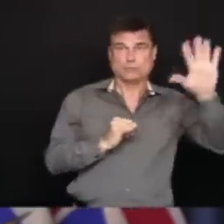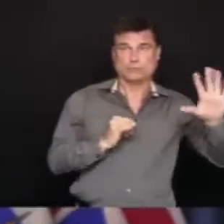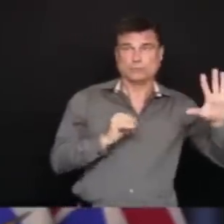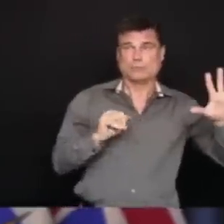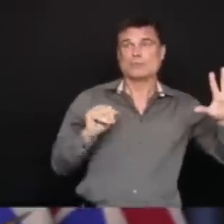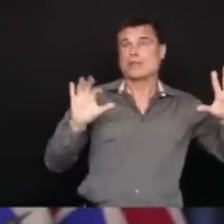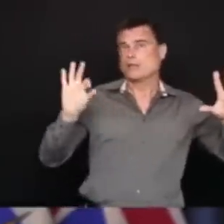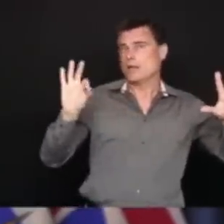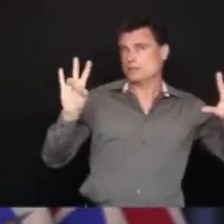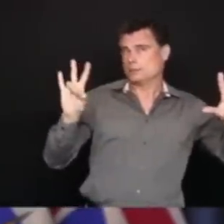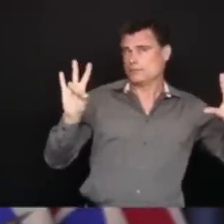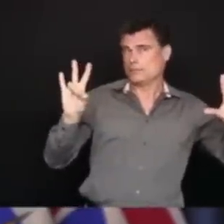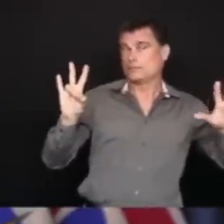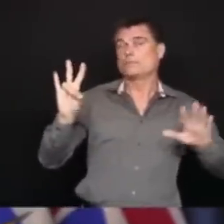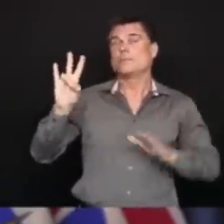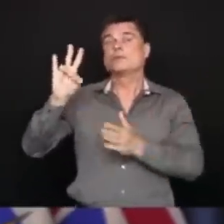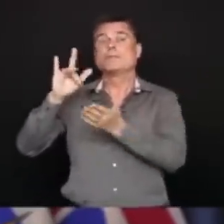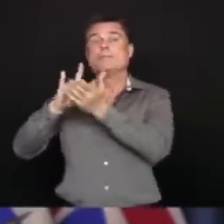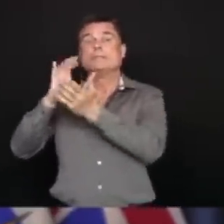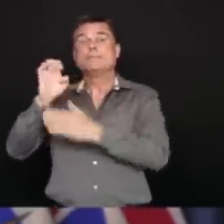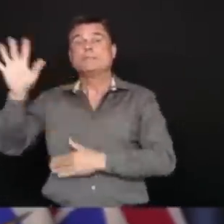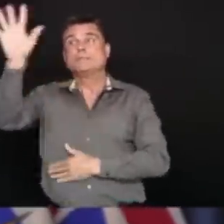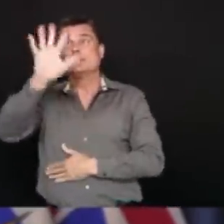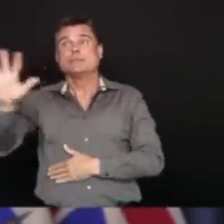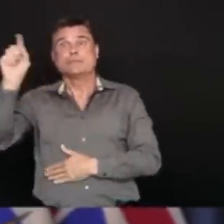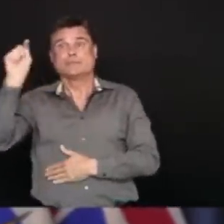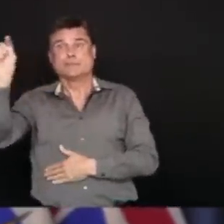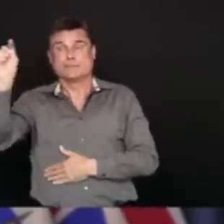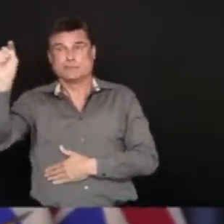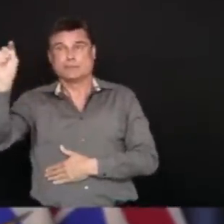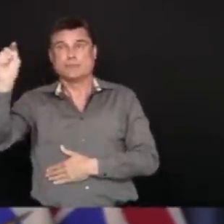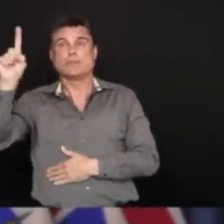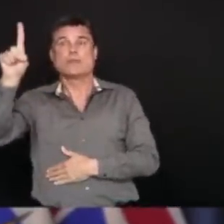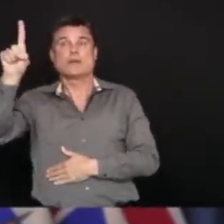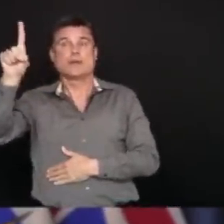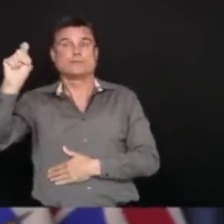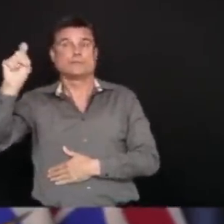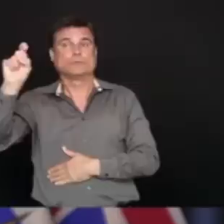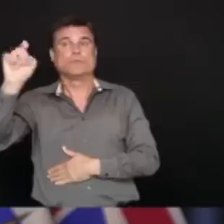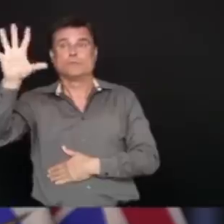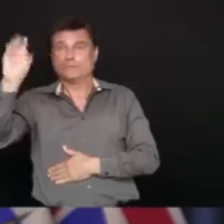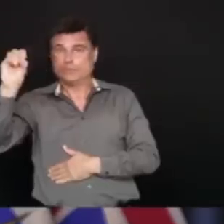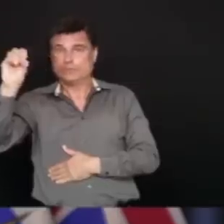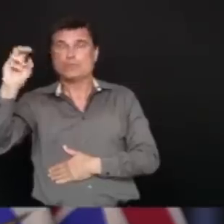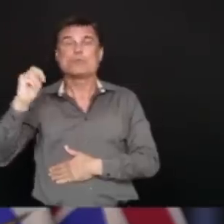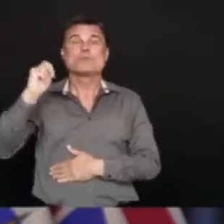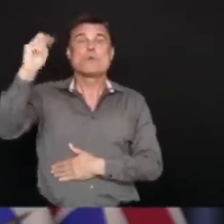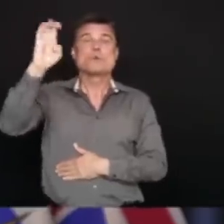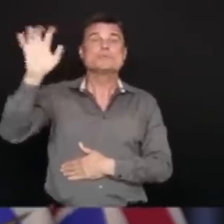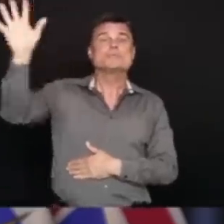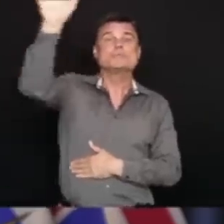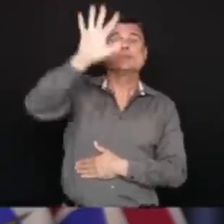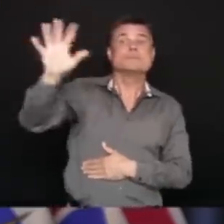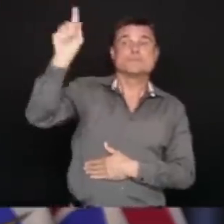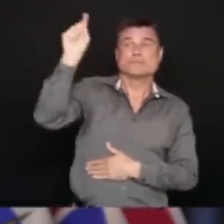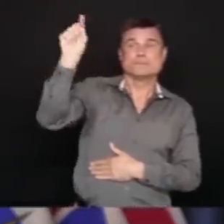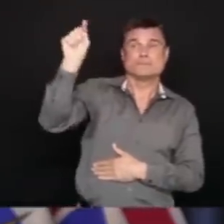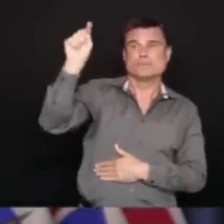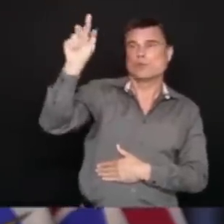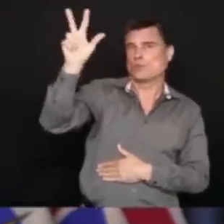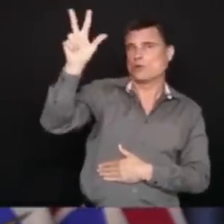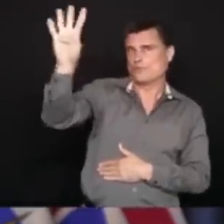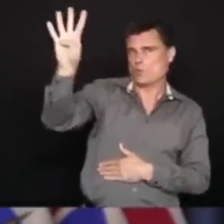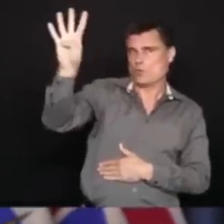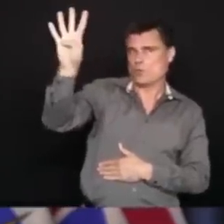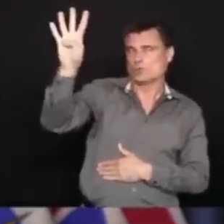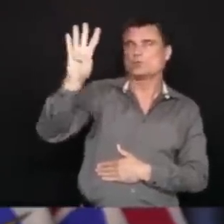Health, 150 in the Interior Health Region, and 34 in the Northern Health Region. We